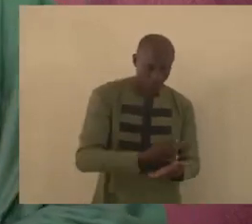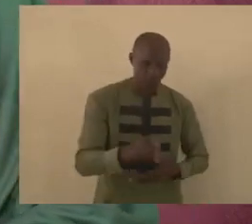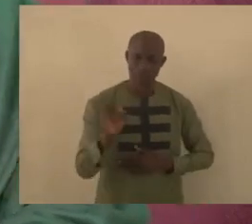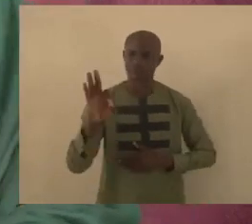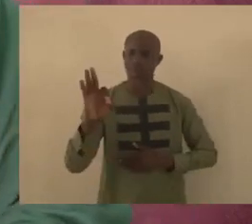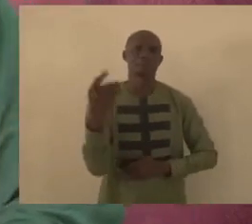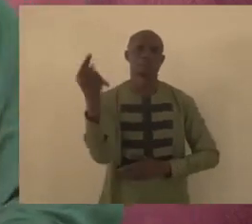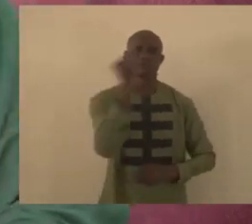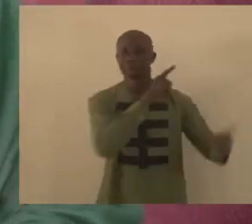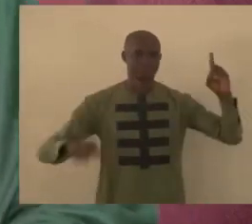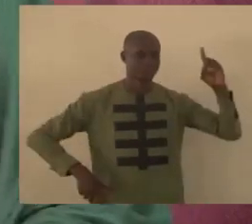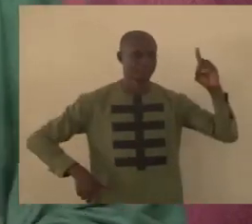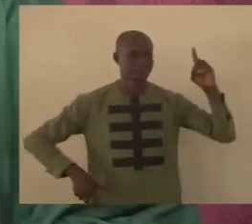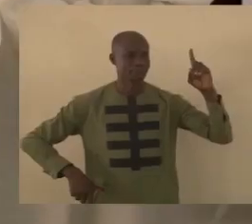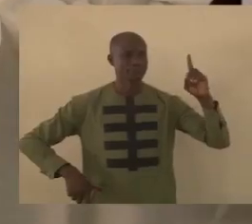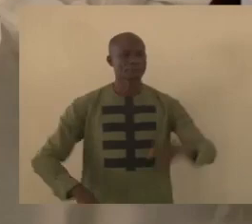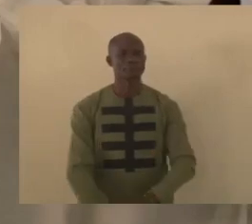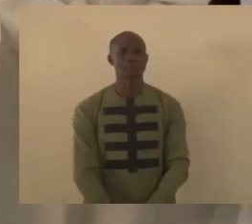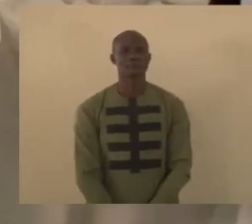The Gospel of the Lord.